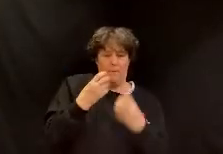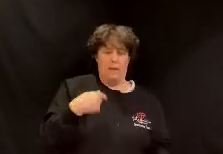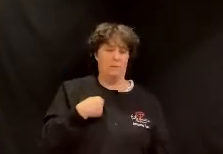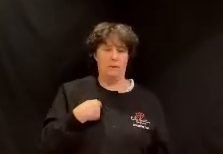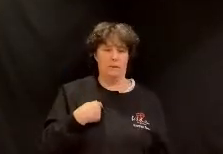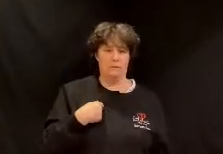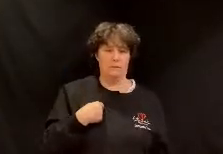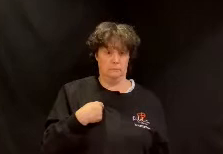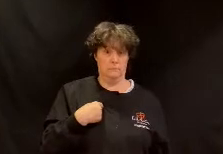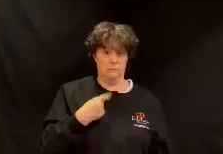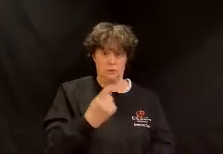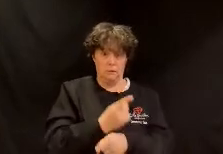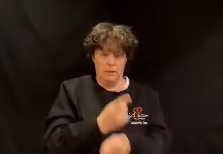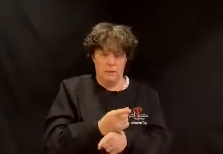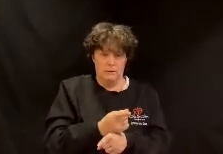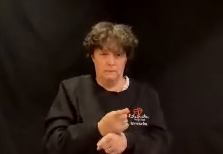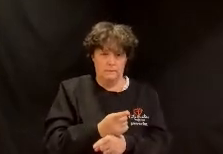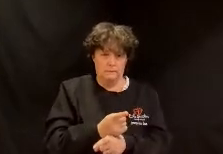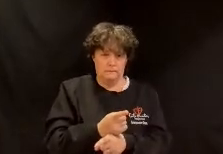Come on. Right?